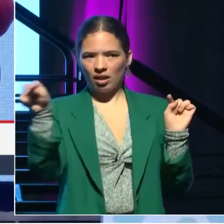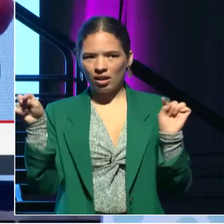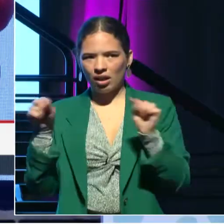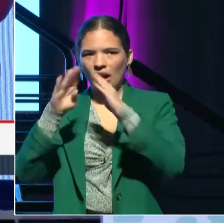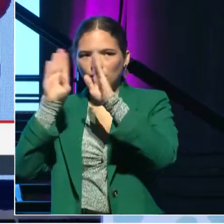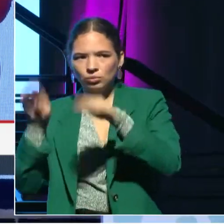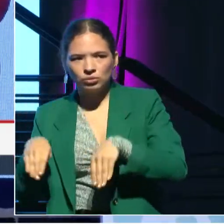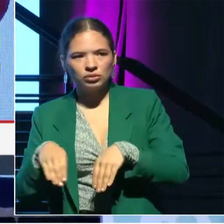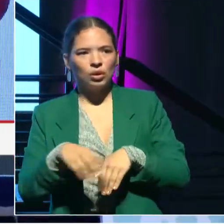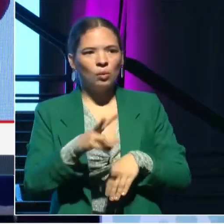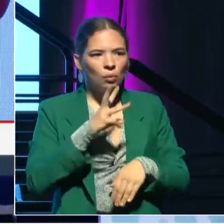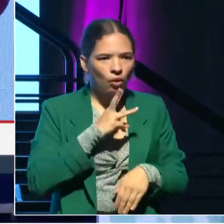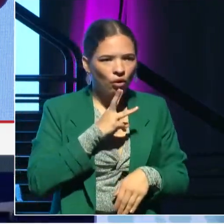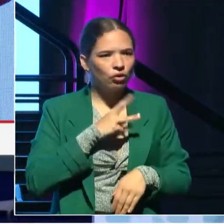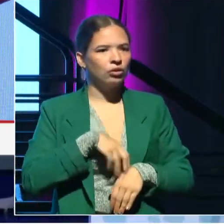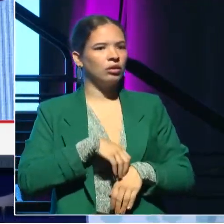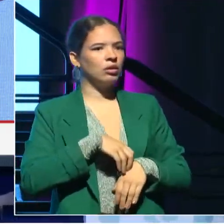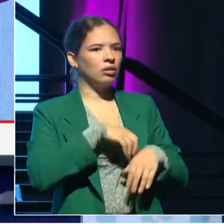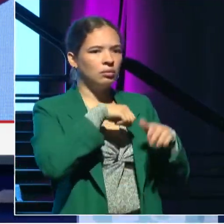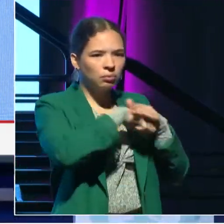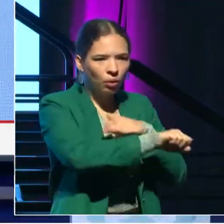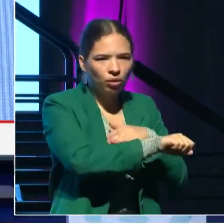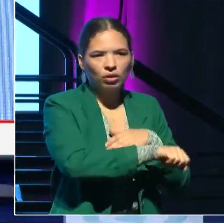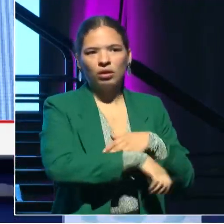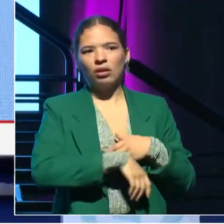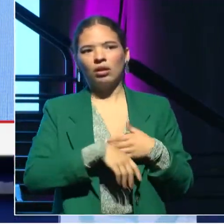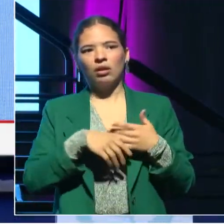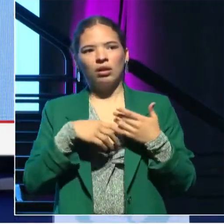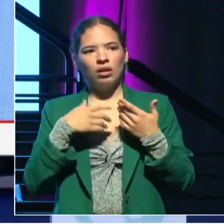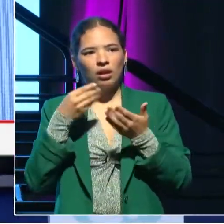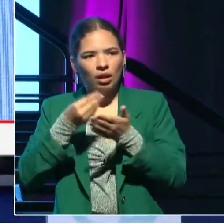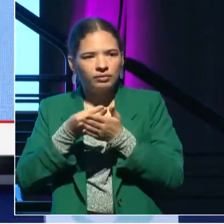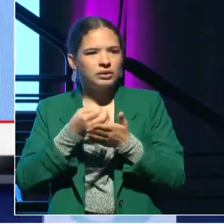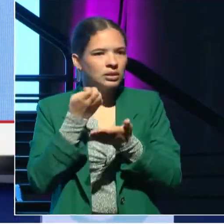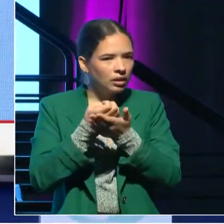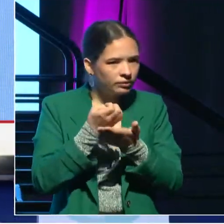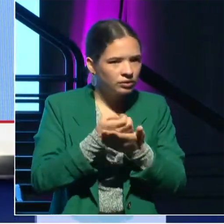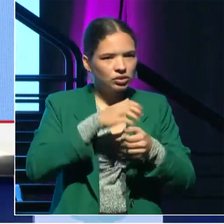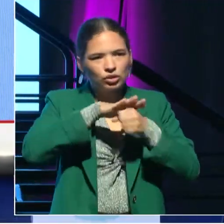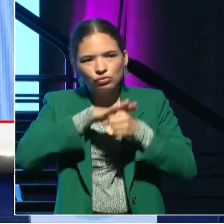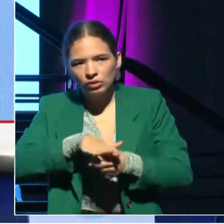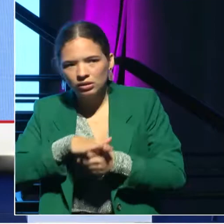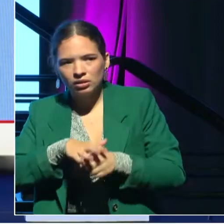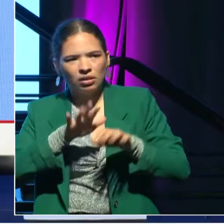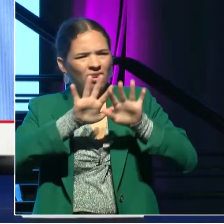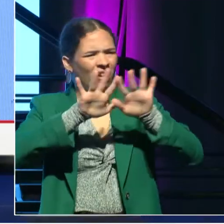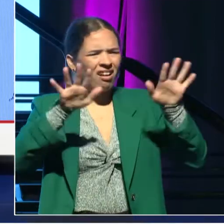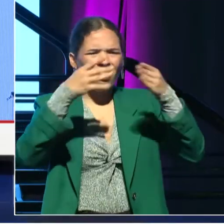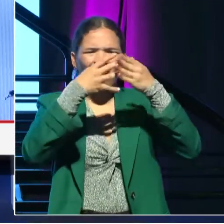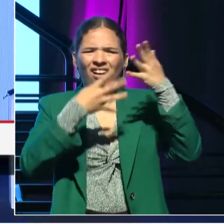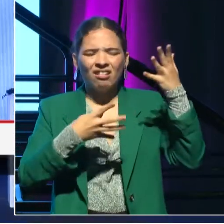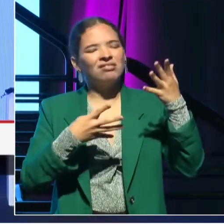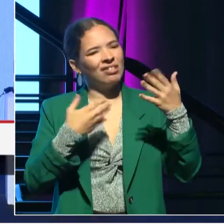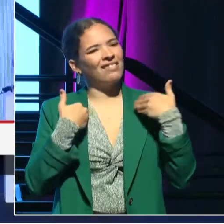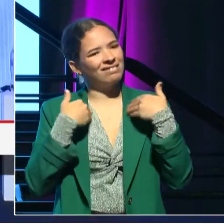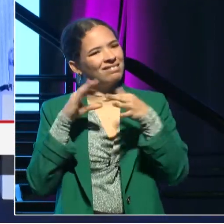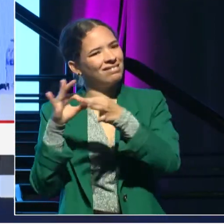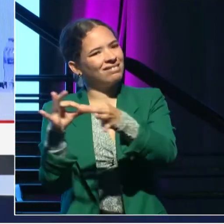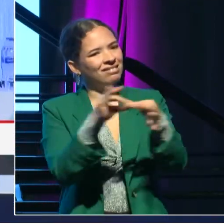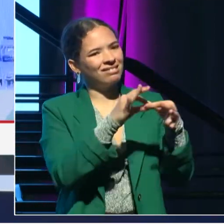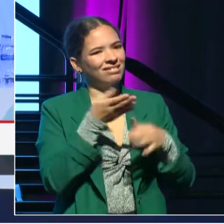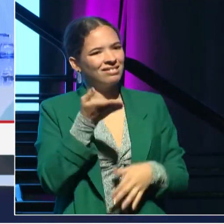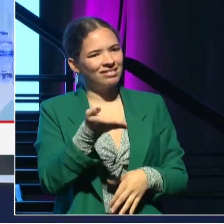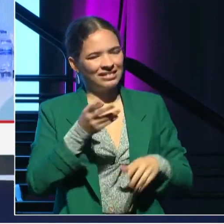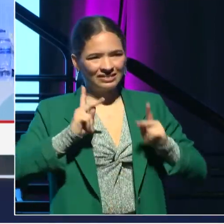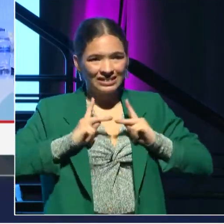economic stability and birth outcomes, stress. Congressman Brown talked about the impact of stress in our bodies. All of these physiologic things